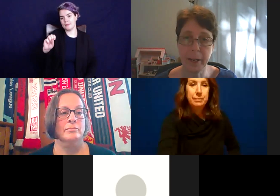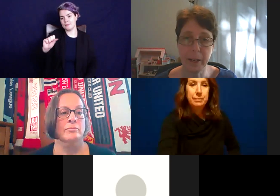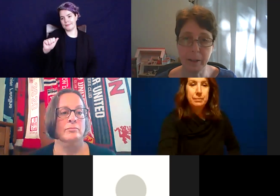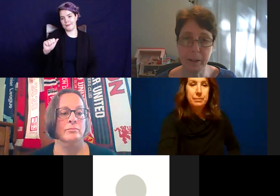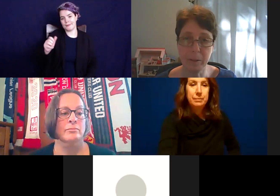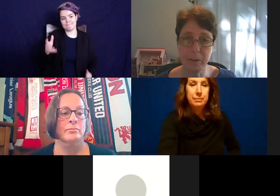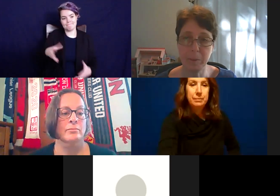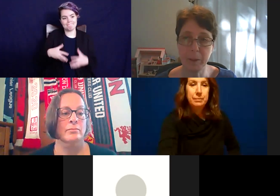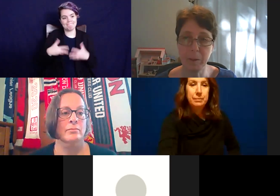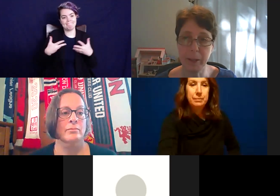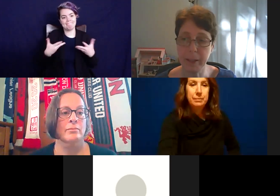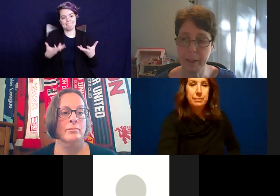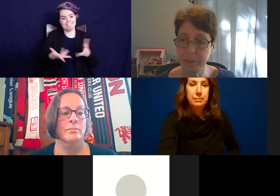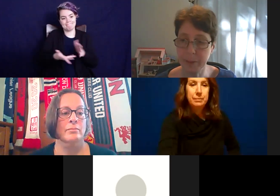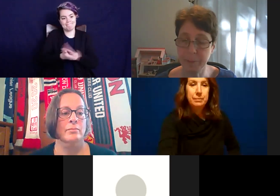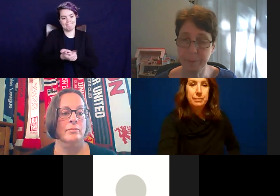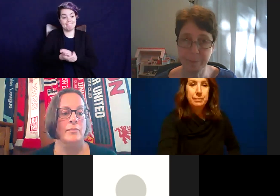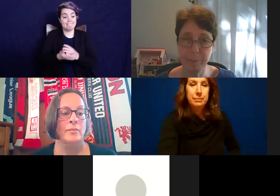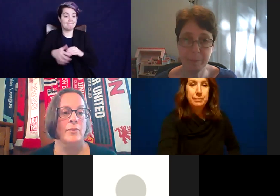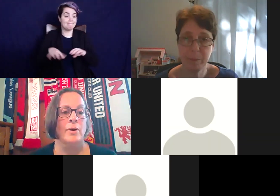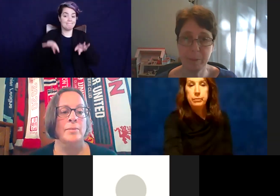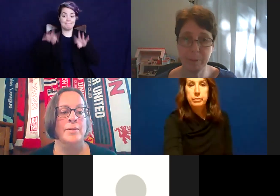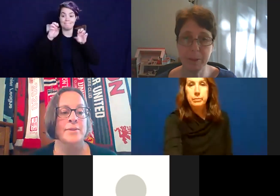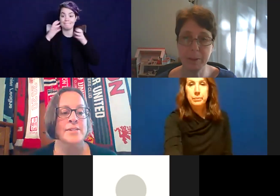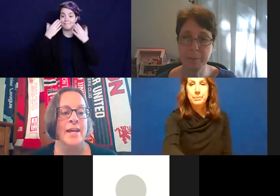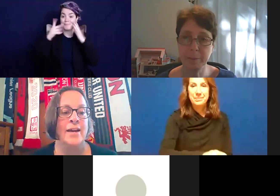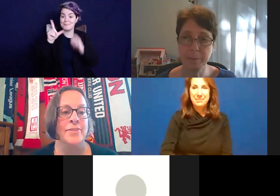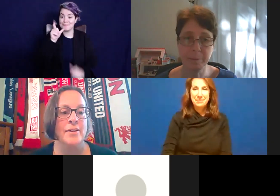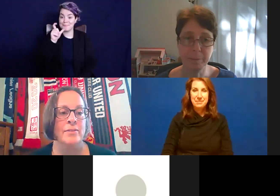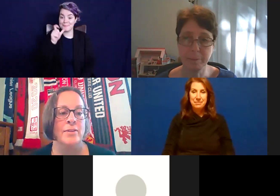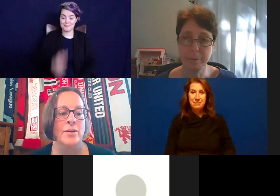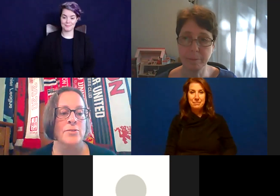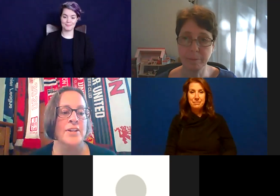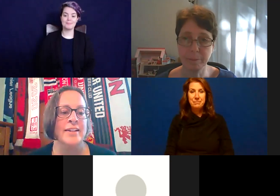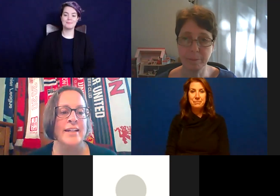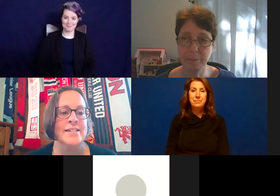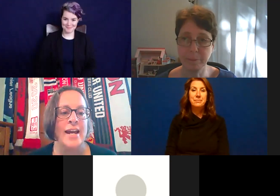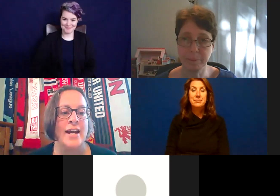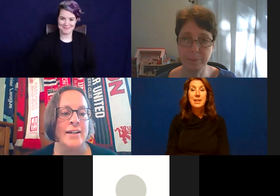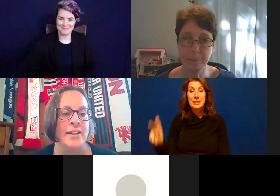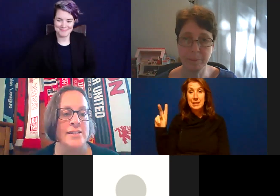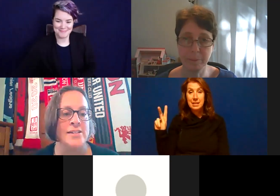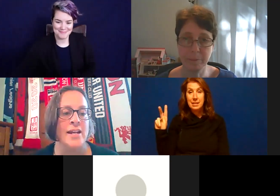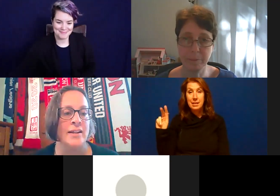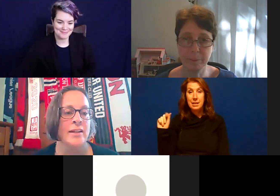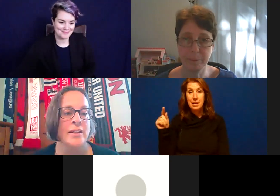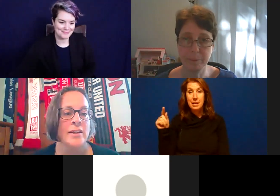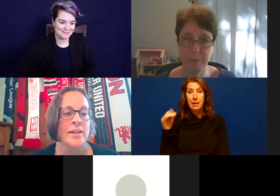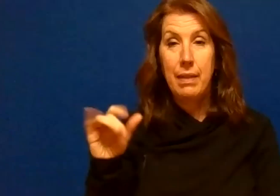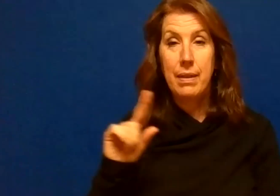after that, and we don't know that yet. So this is Kathy. The other thing I'd like to add is